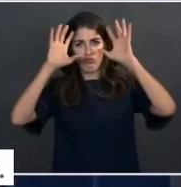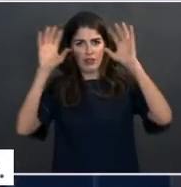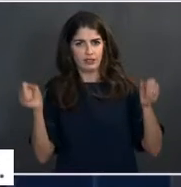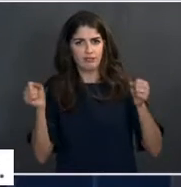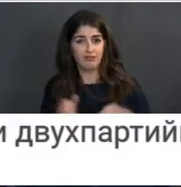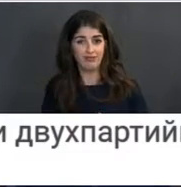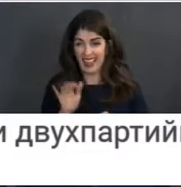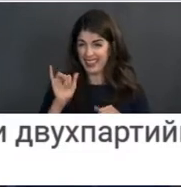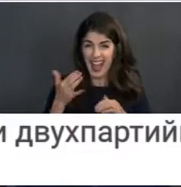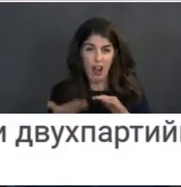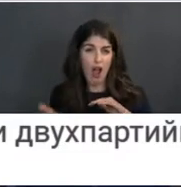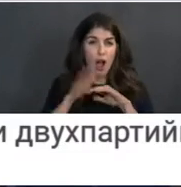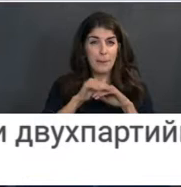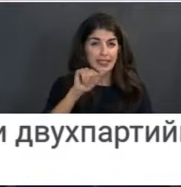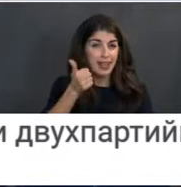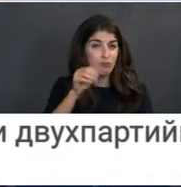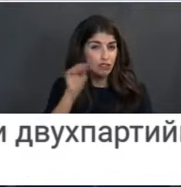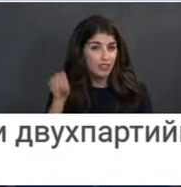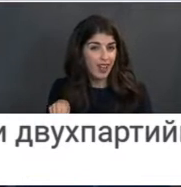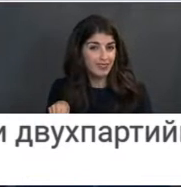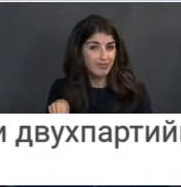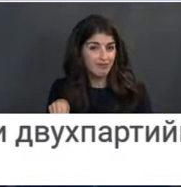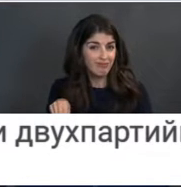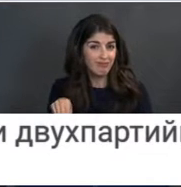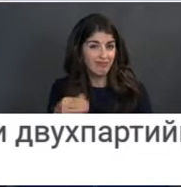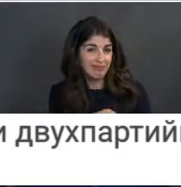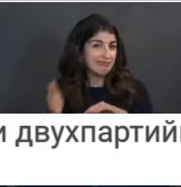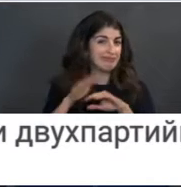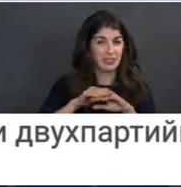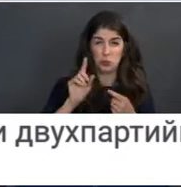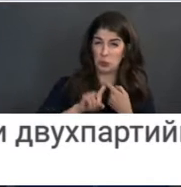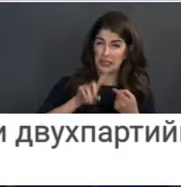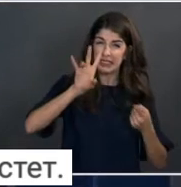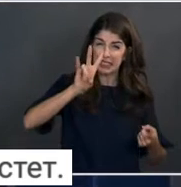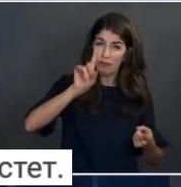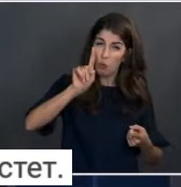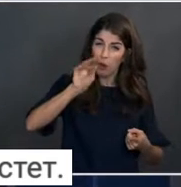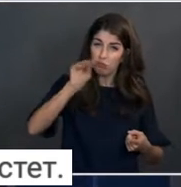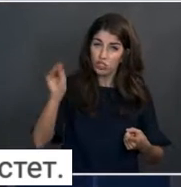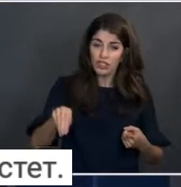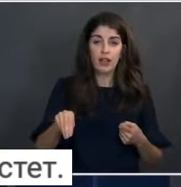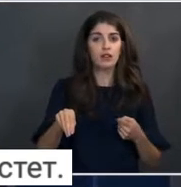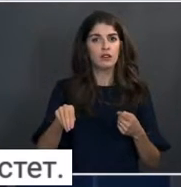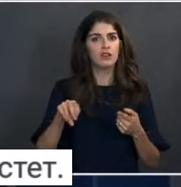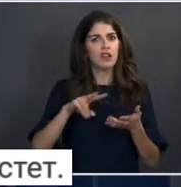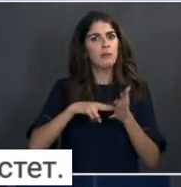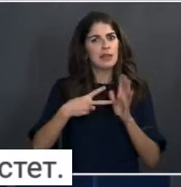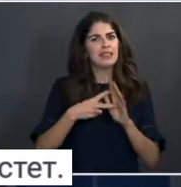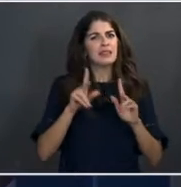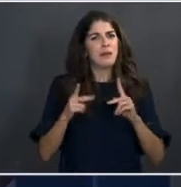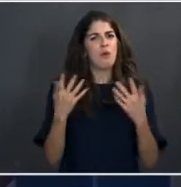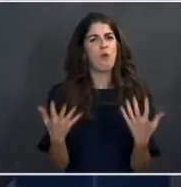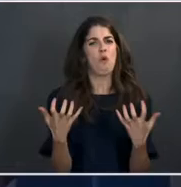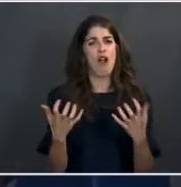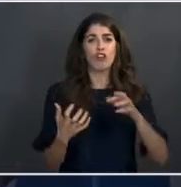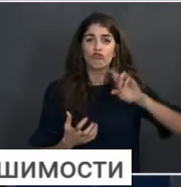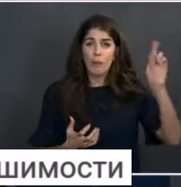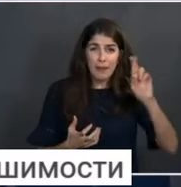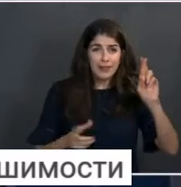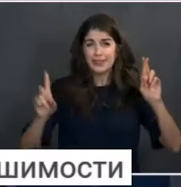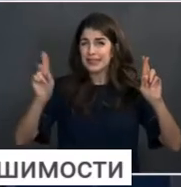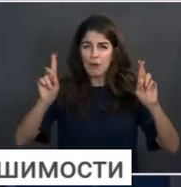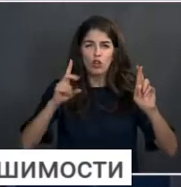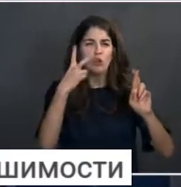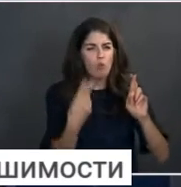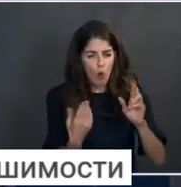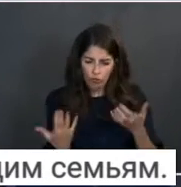after the election, meaning the trend of support for working in a bipartisan manner with the president is only growing.